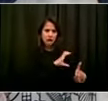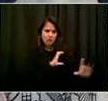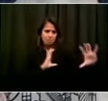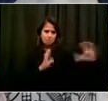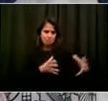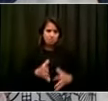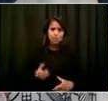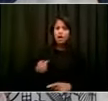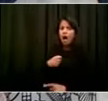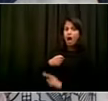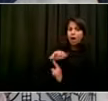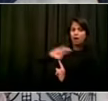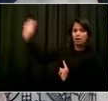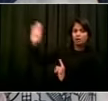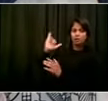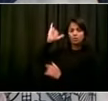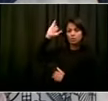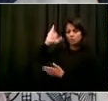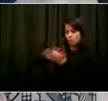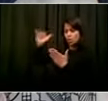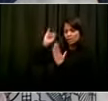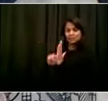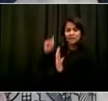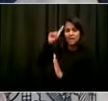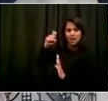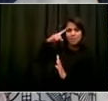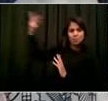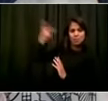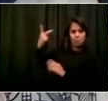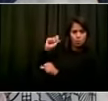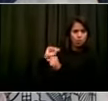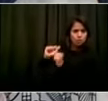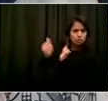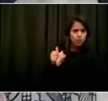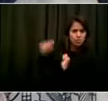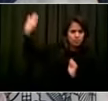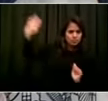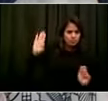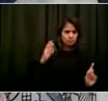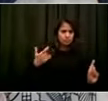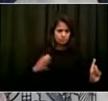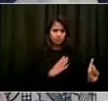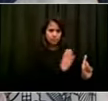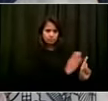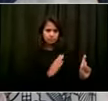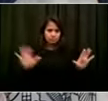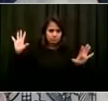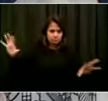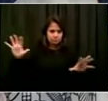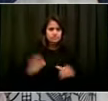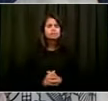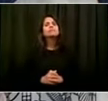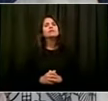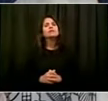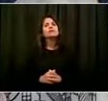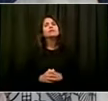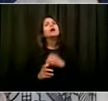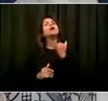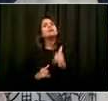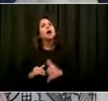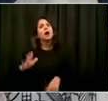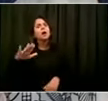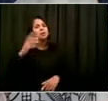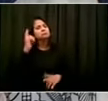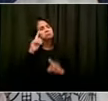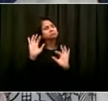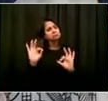Well, it sounds very cooperative. So, Mr. Mayor, at one point, the governor said, "Why don't